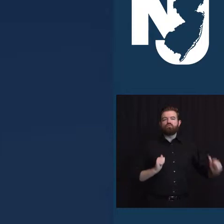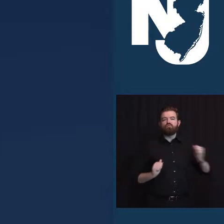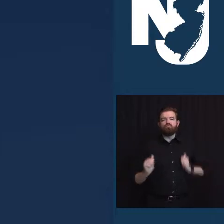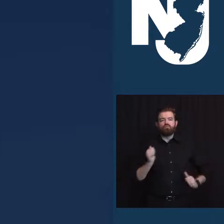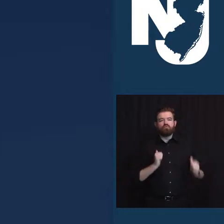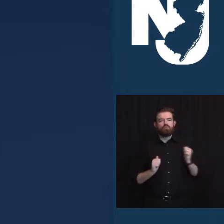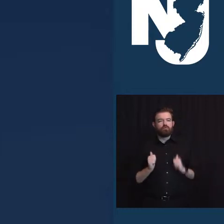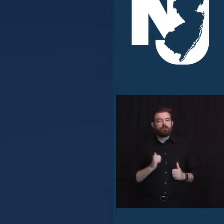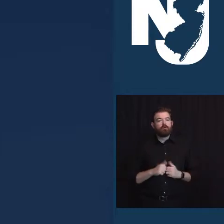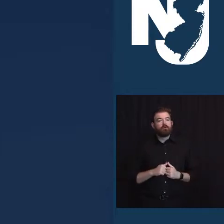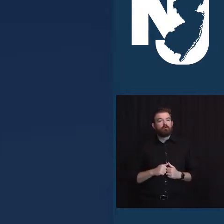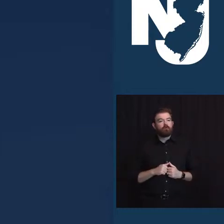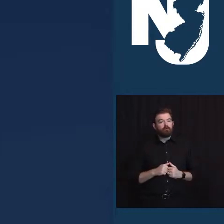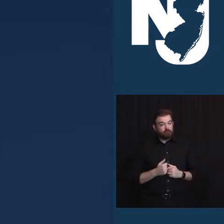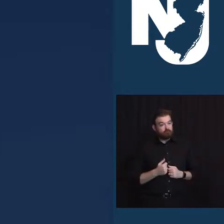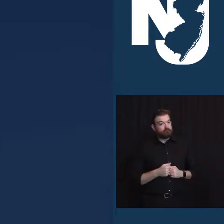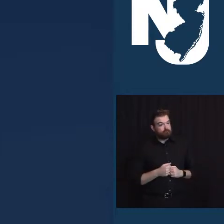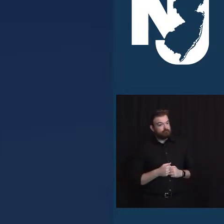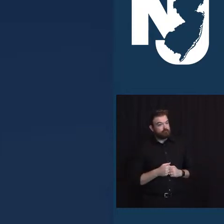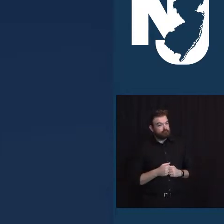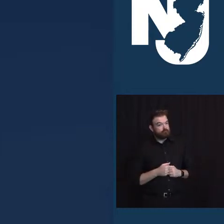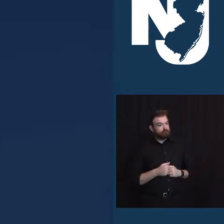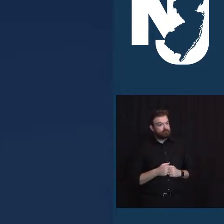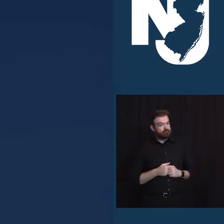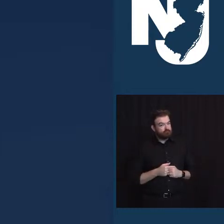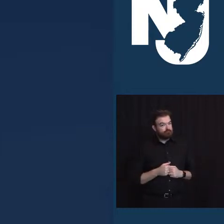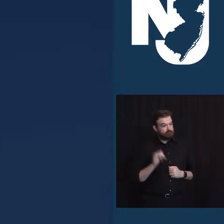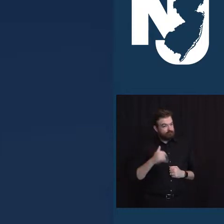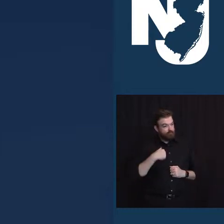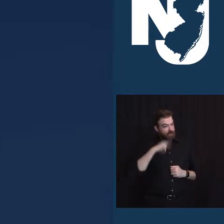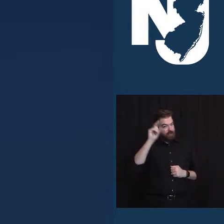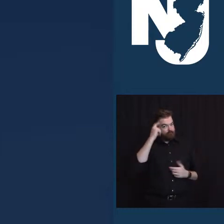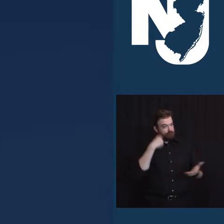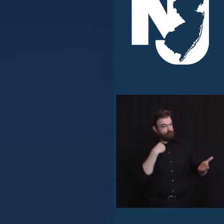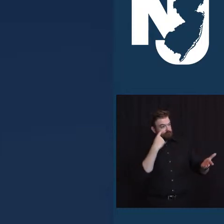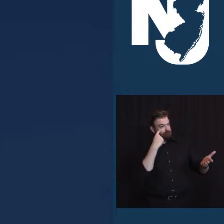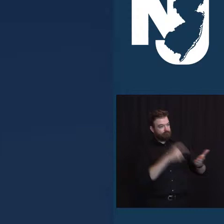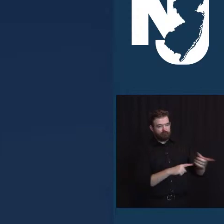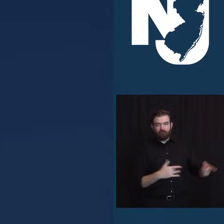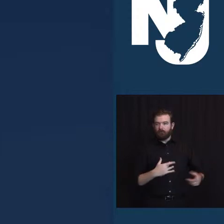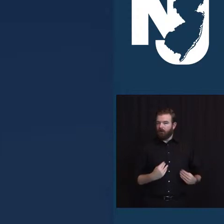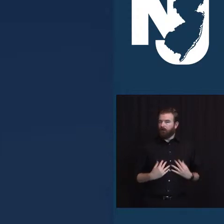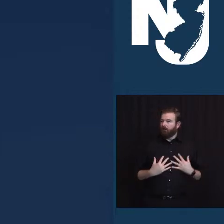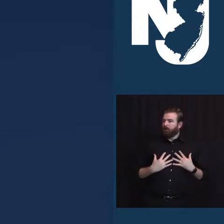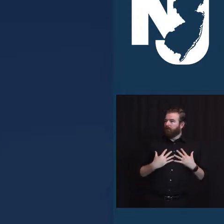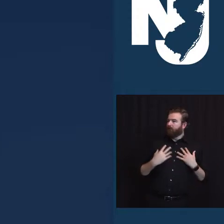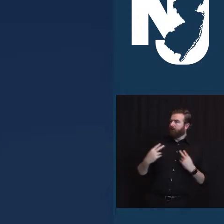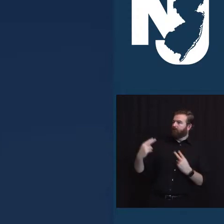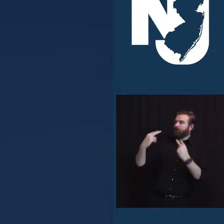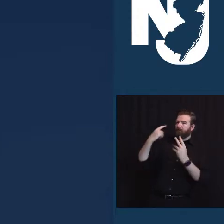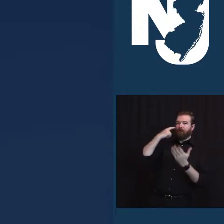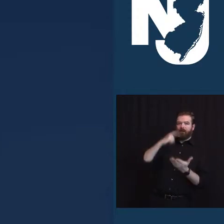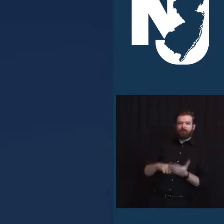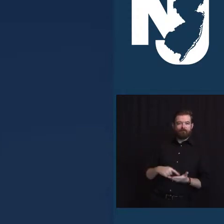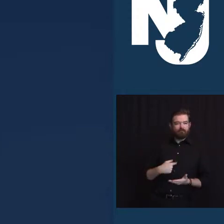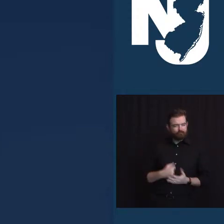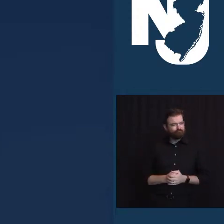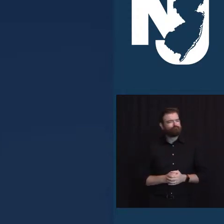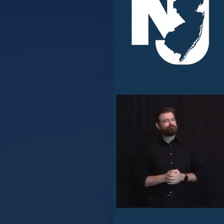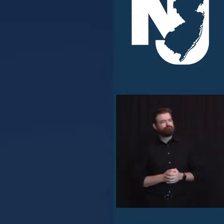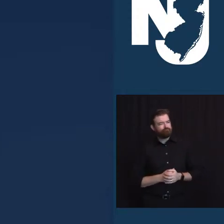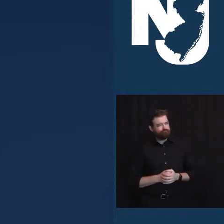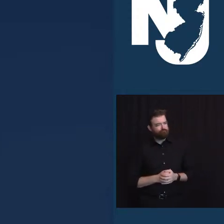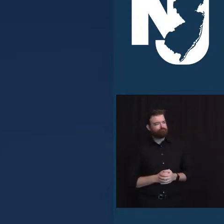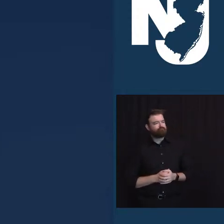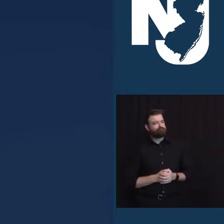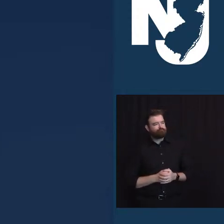show. Tom was 93 years old and earned every single blessing that he receives. May God bless